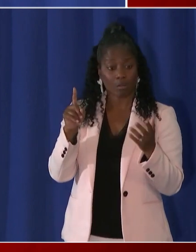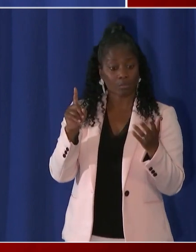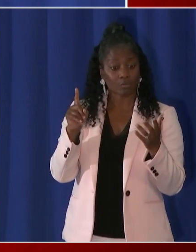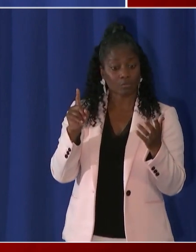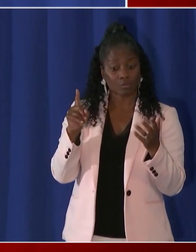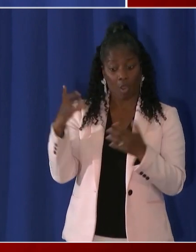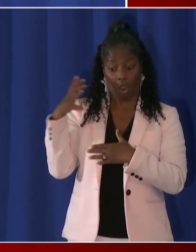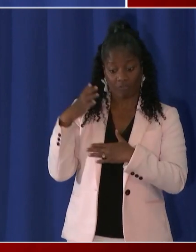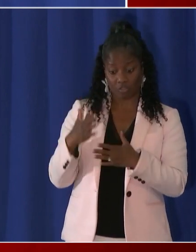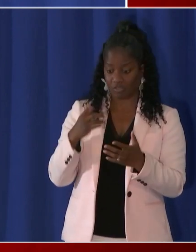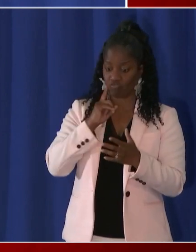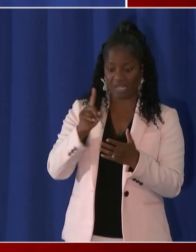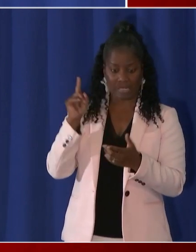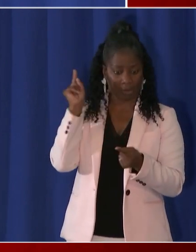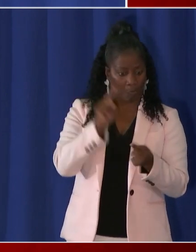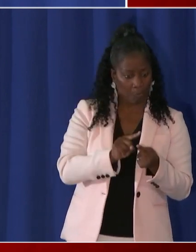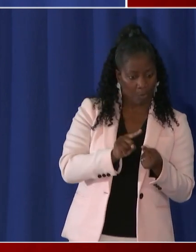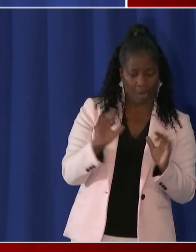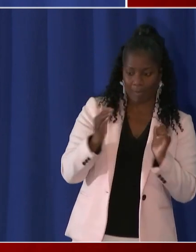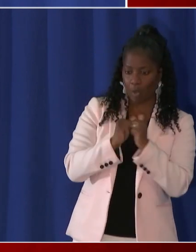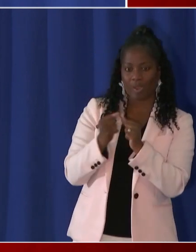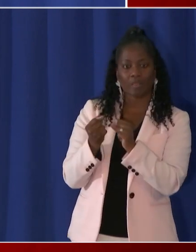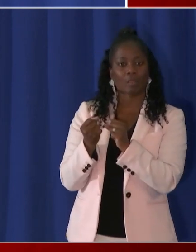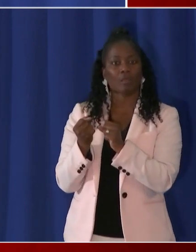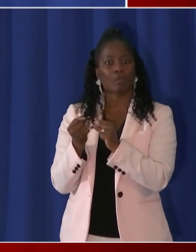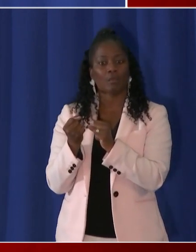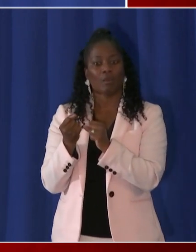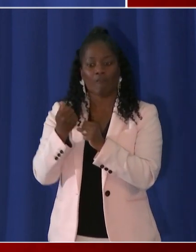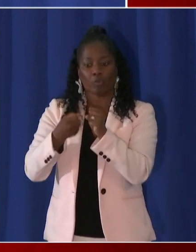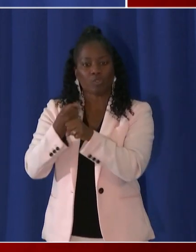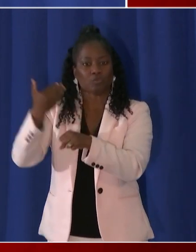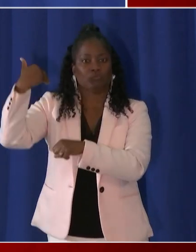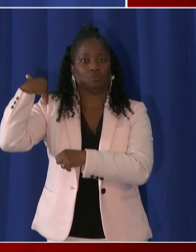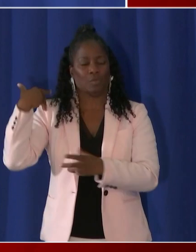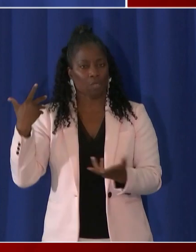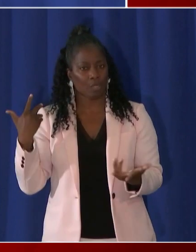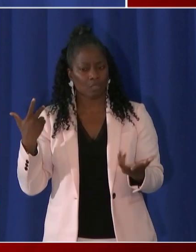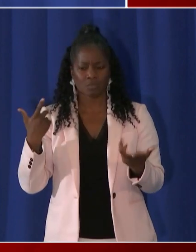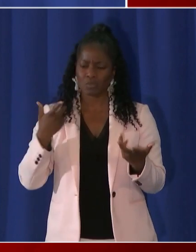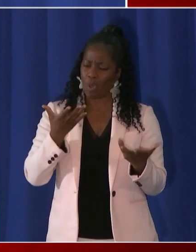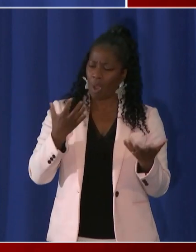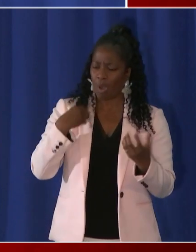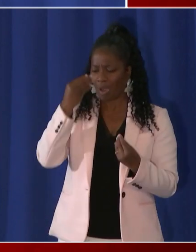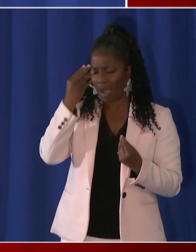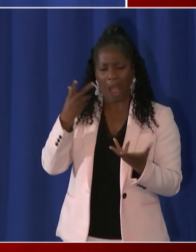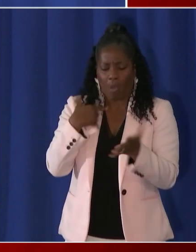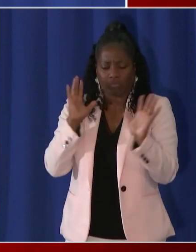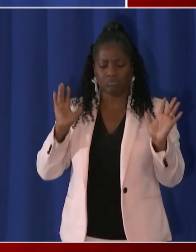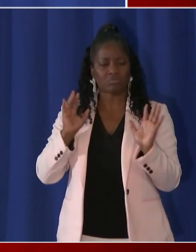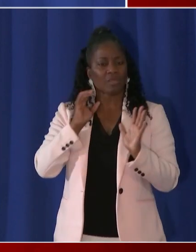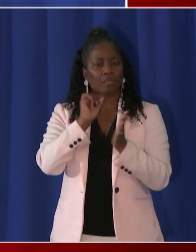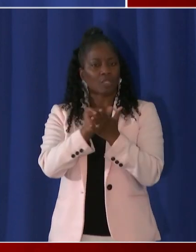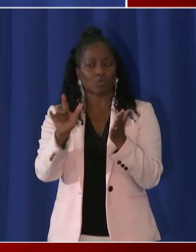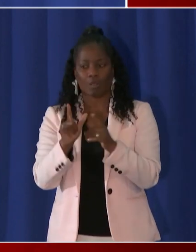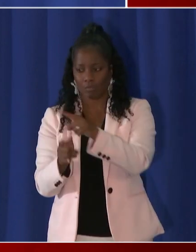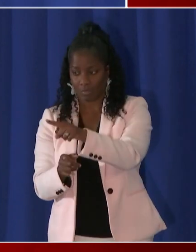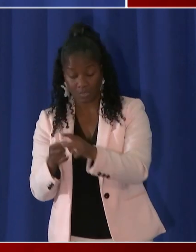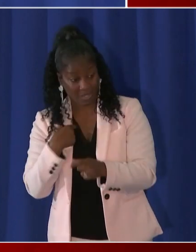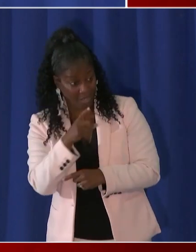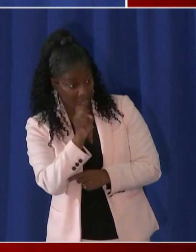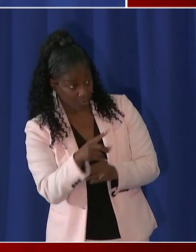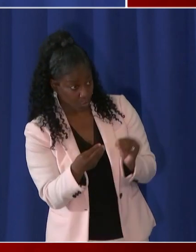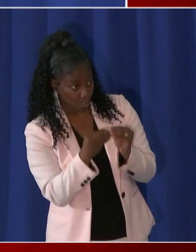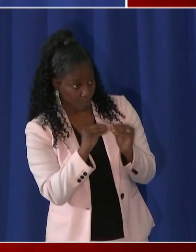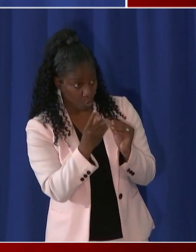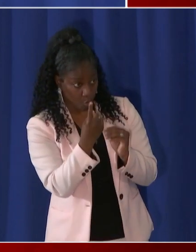it has been in years past. And so I do want, and I'll leave it at that. May I ask one more